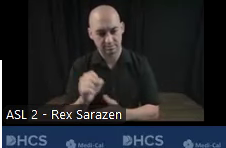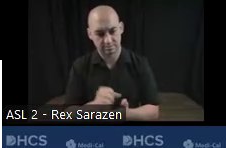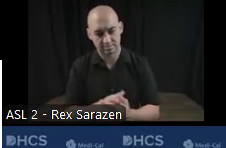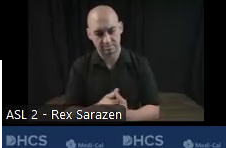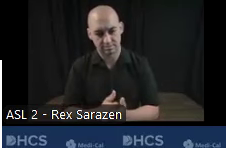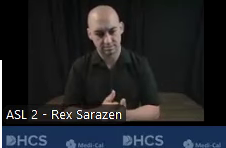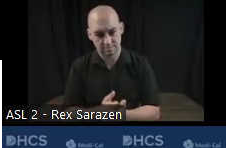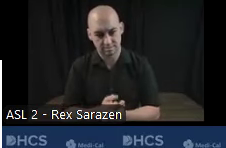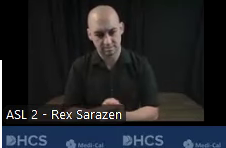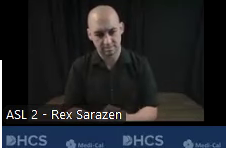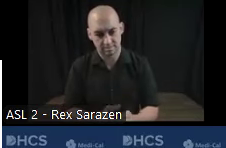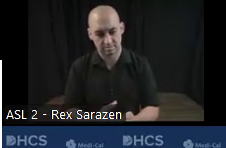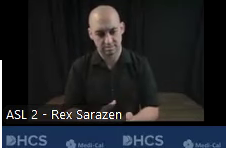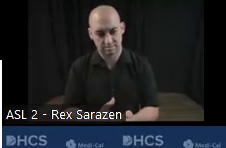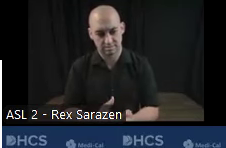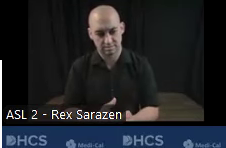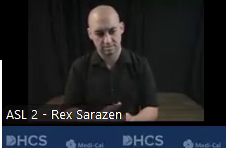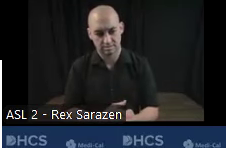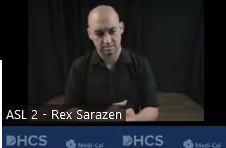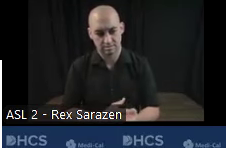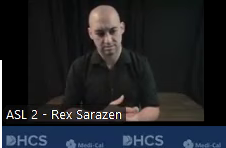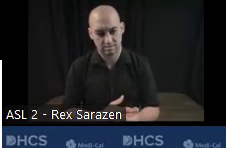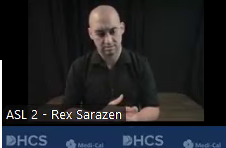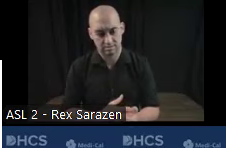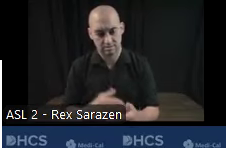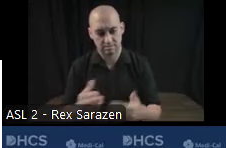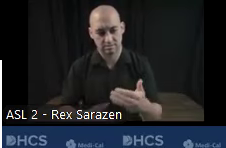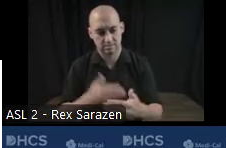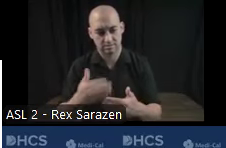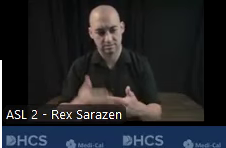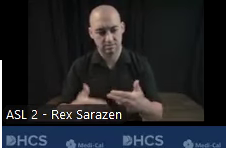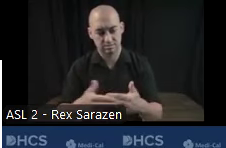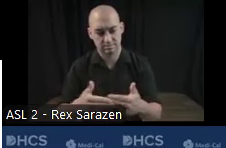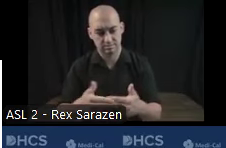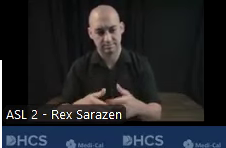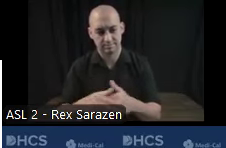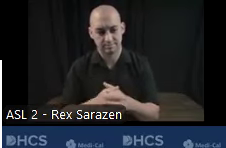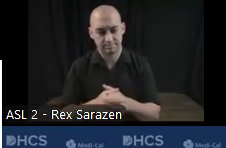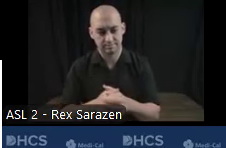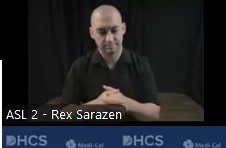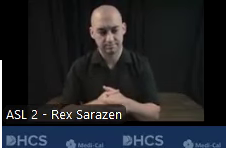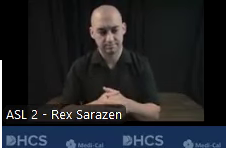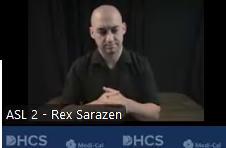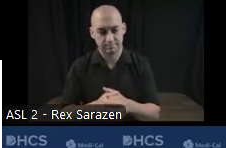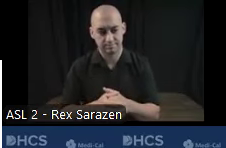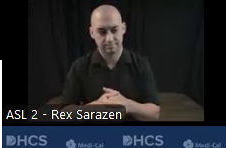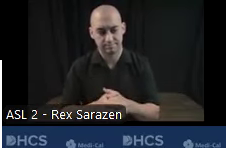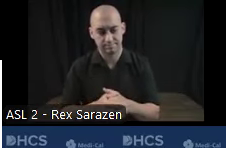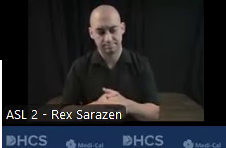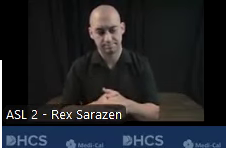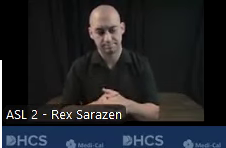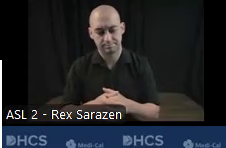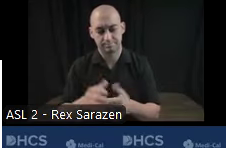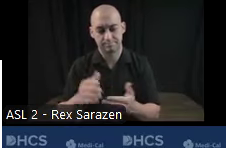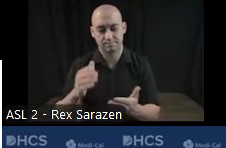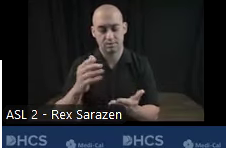The next, right here. The next slide talks about what our waitlist numbers look like. So we